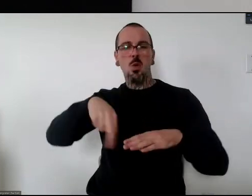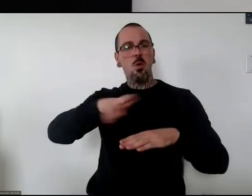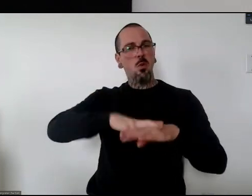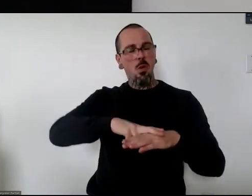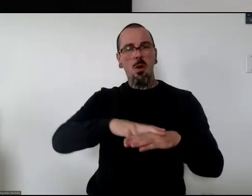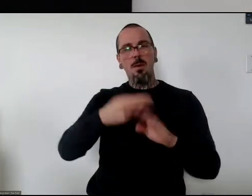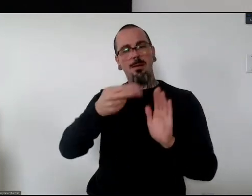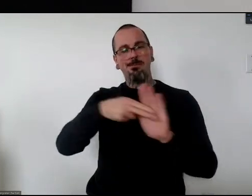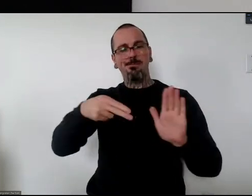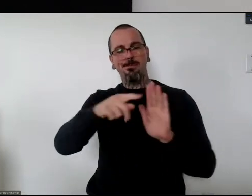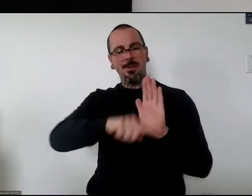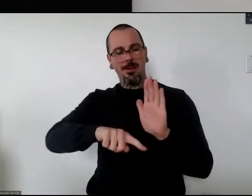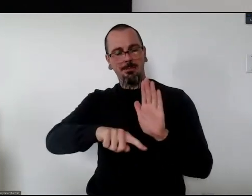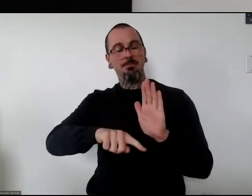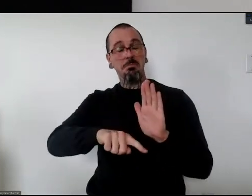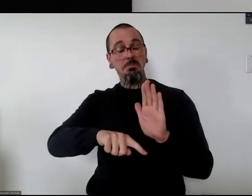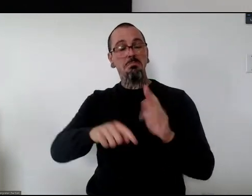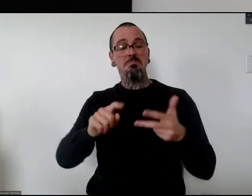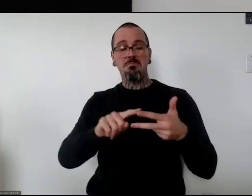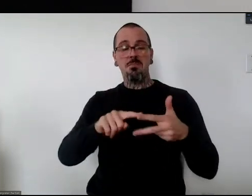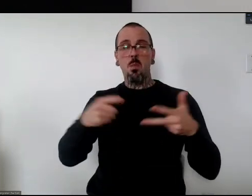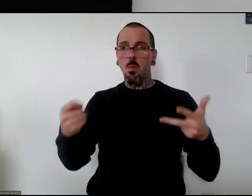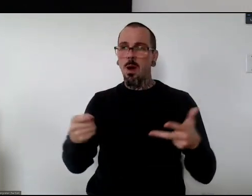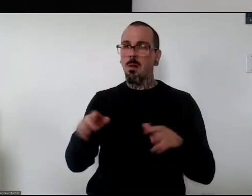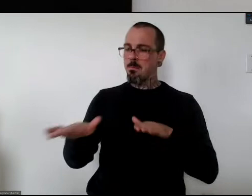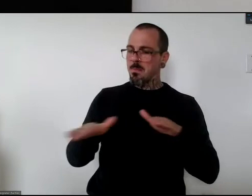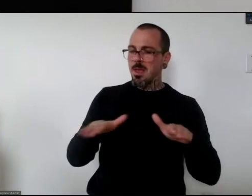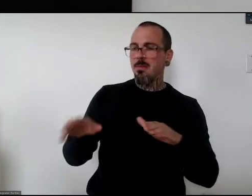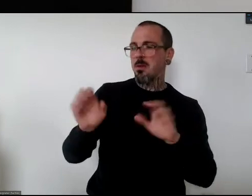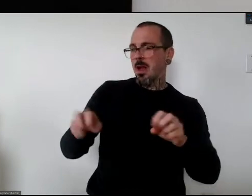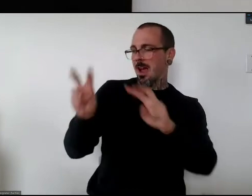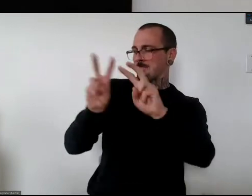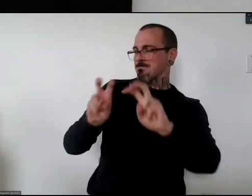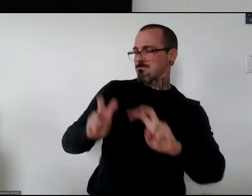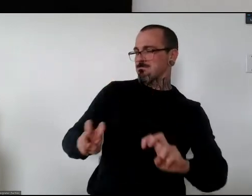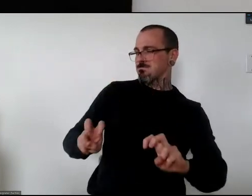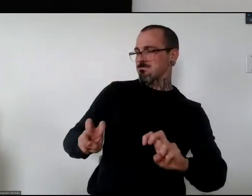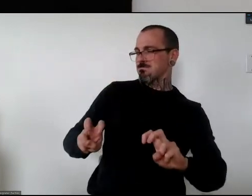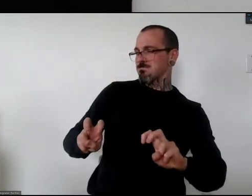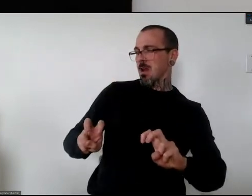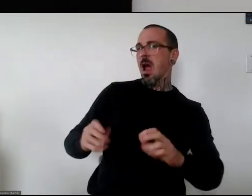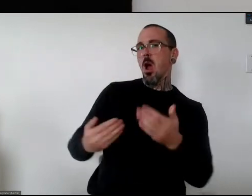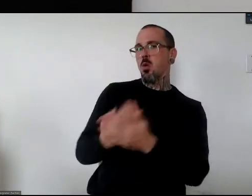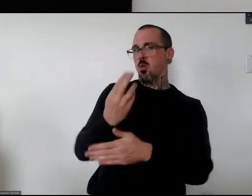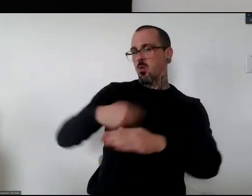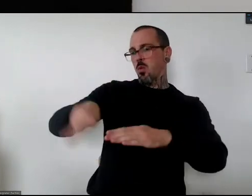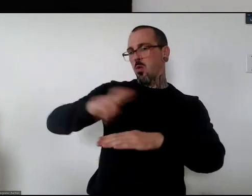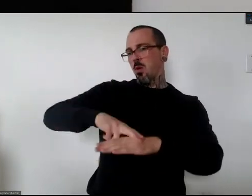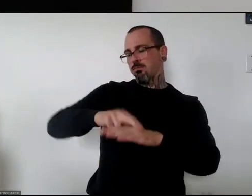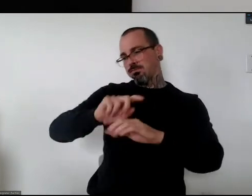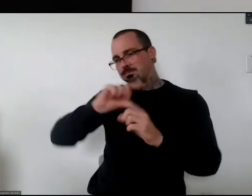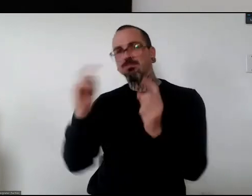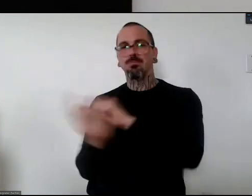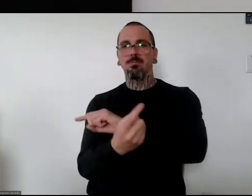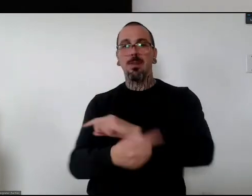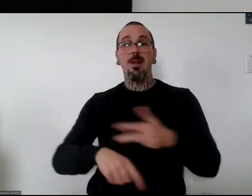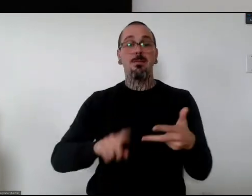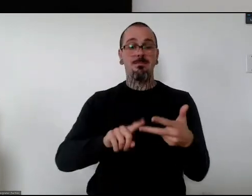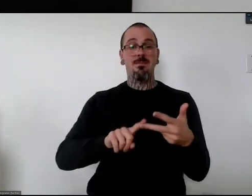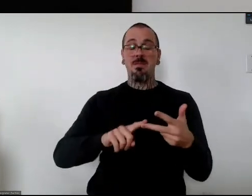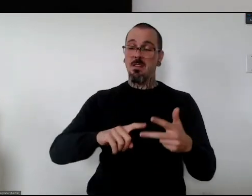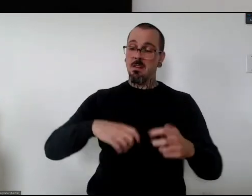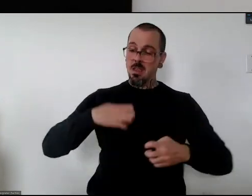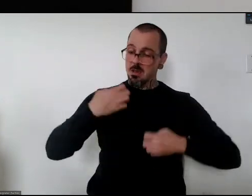about behavior, recognizing and valuing new norms; and managing big feelings, where we look at our experience